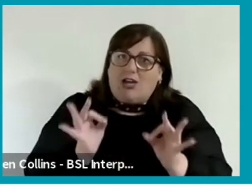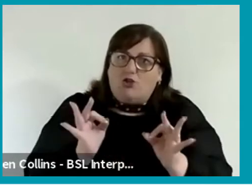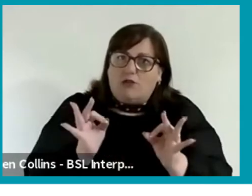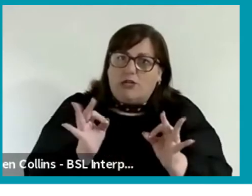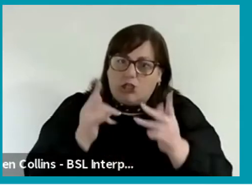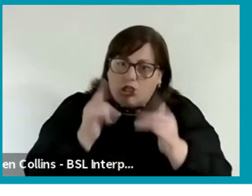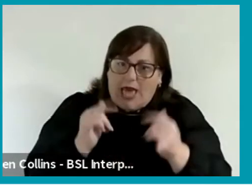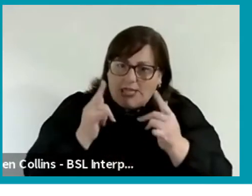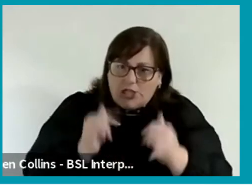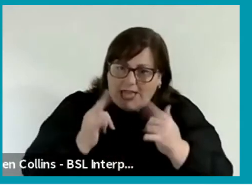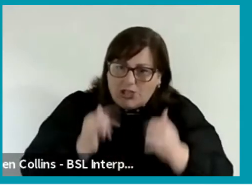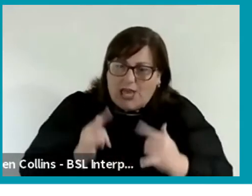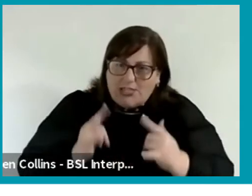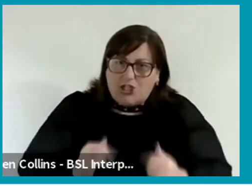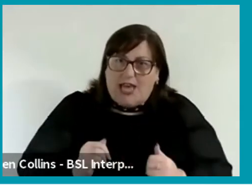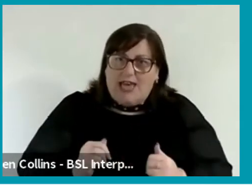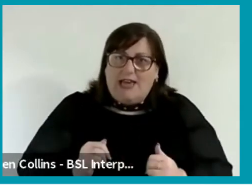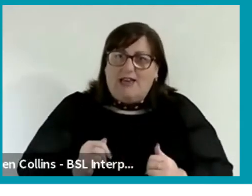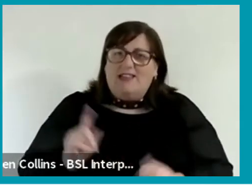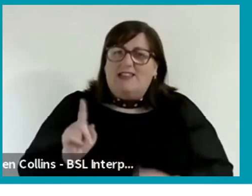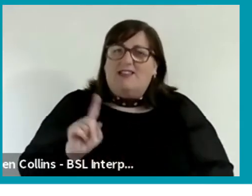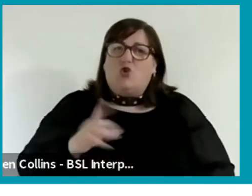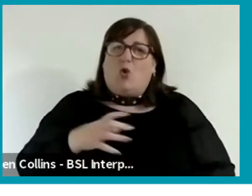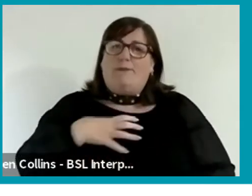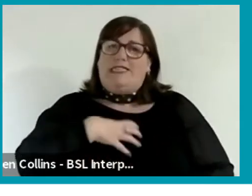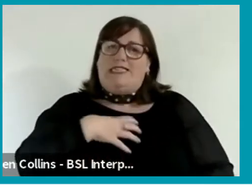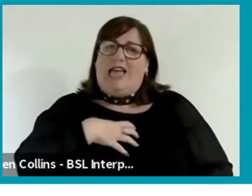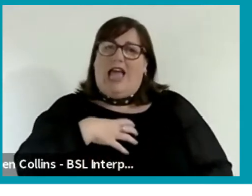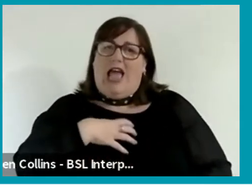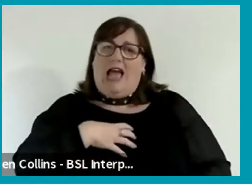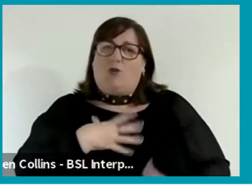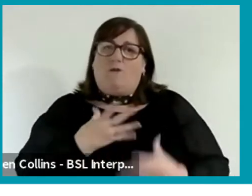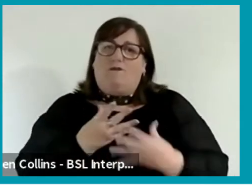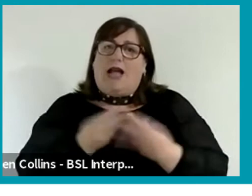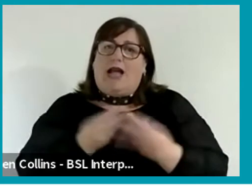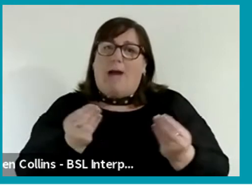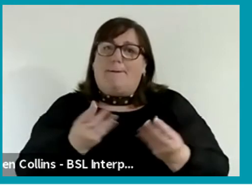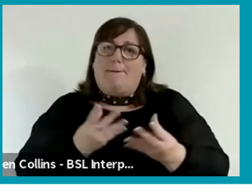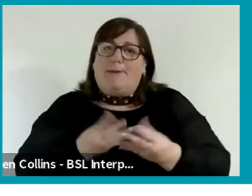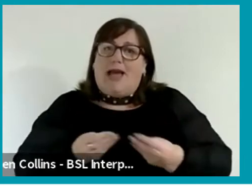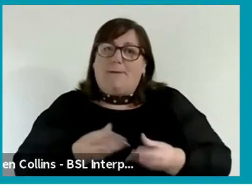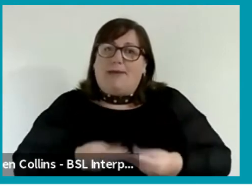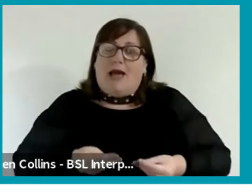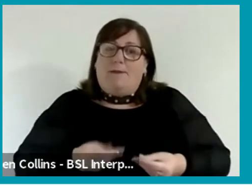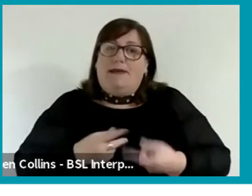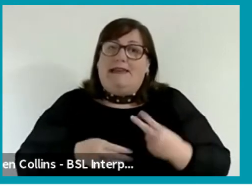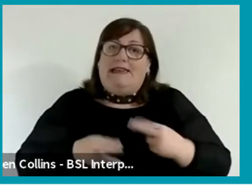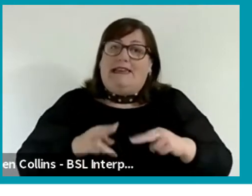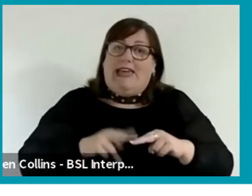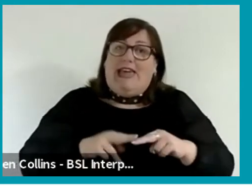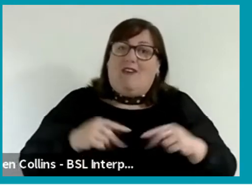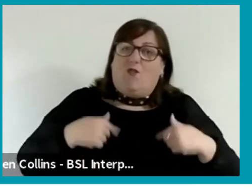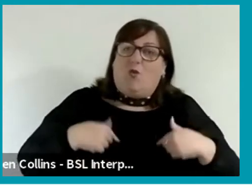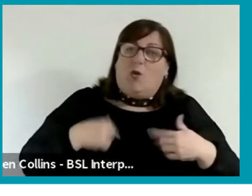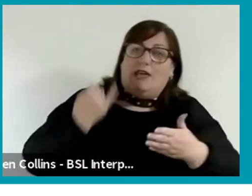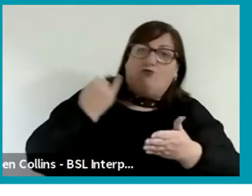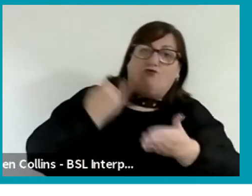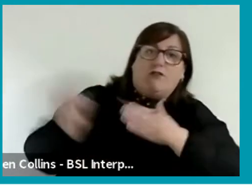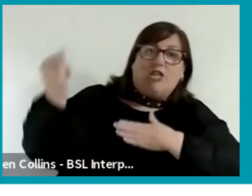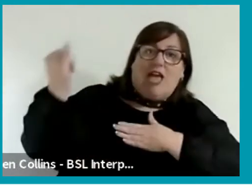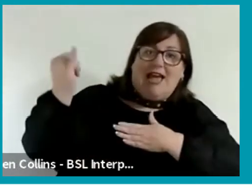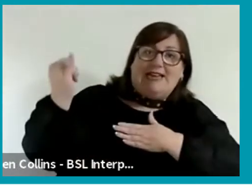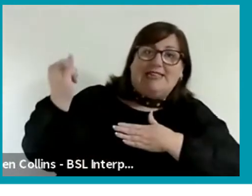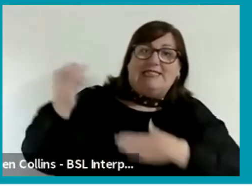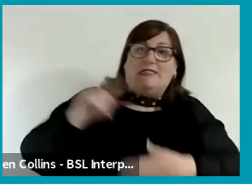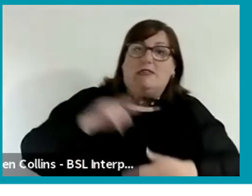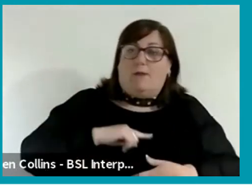Life is full of gaps and our CVs are full of gaps. If you are going to be rejected because of gaps in your recruitment, in